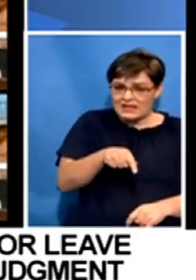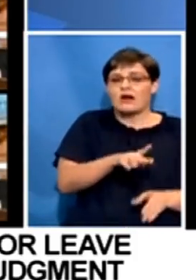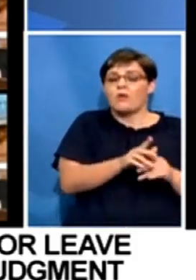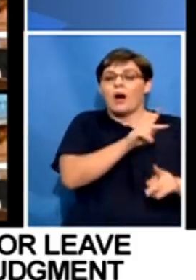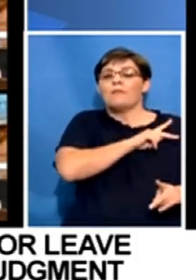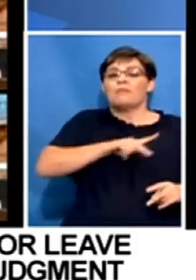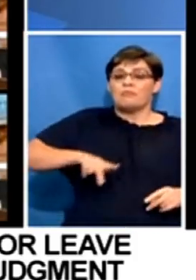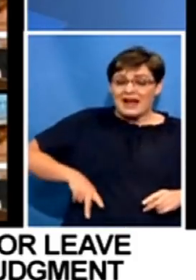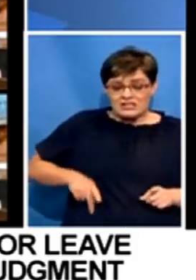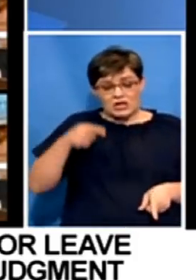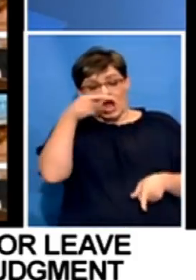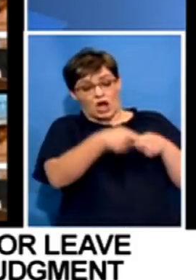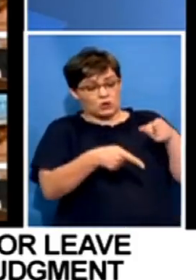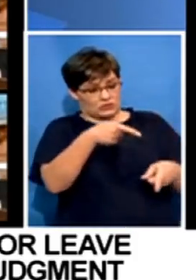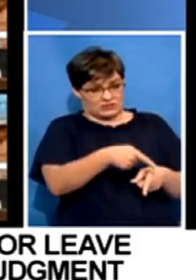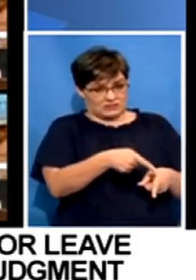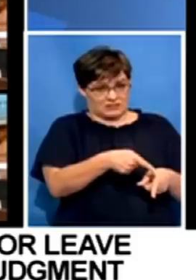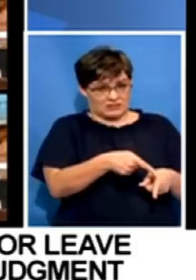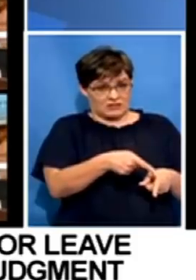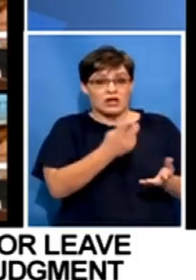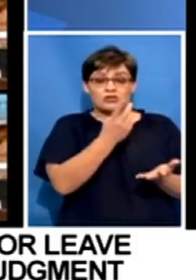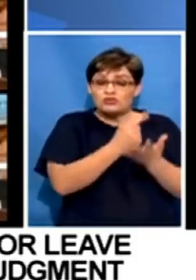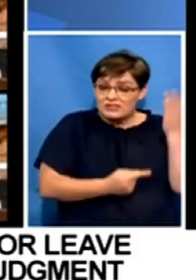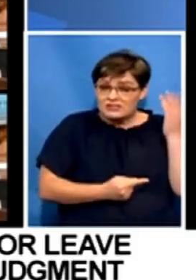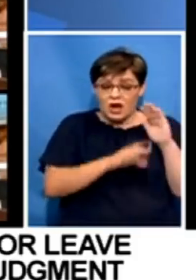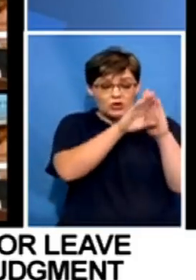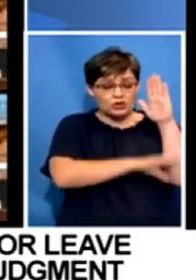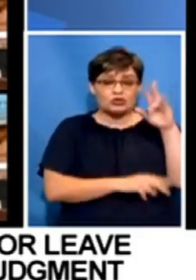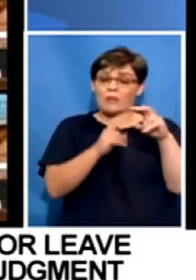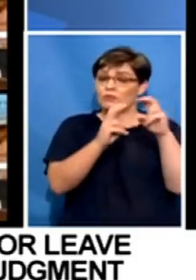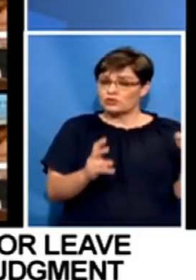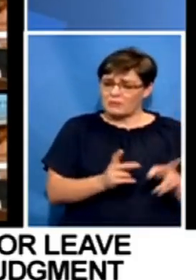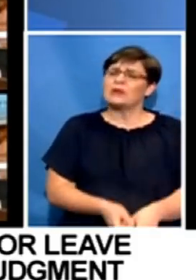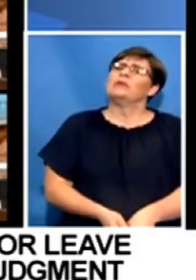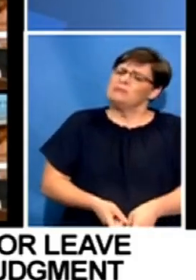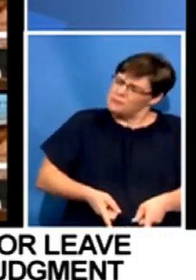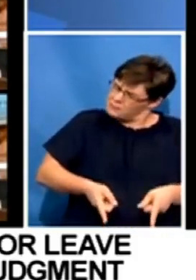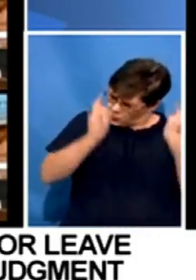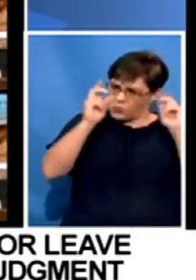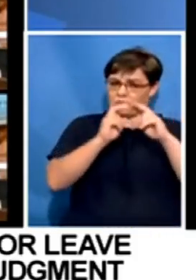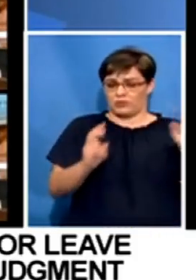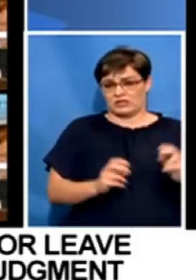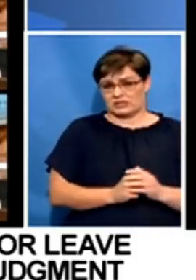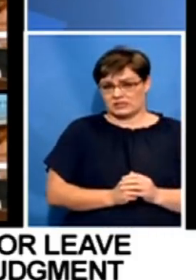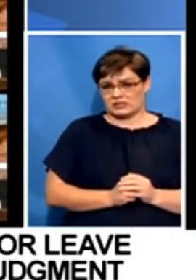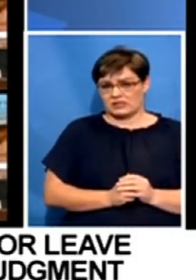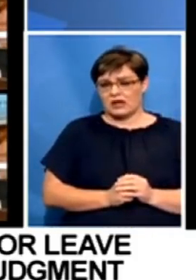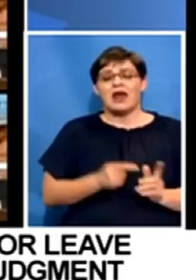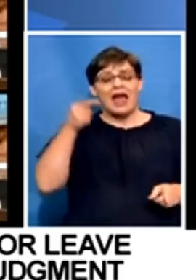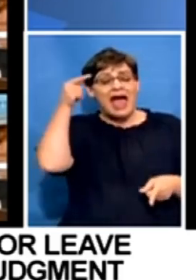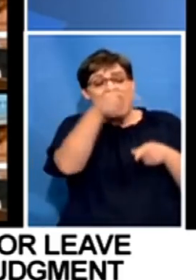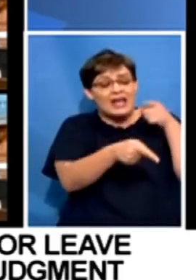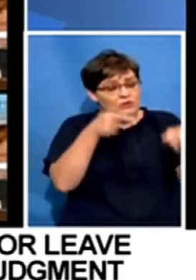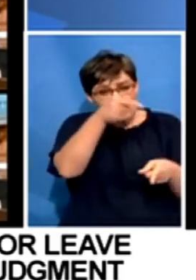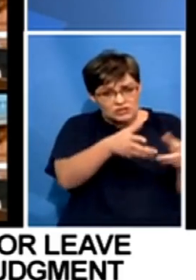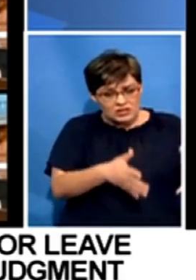of a breach, but a serious breach and a possible accusation that the president